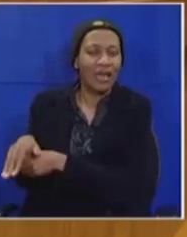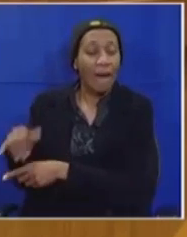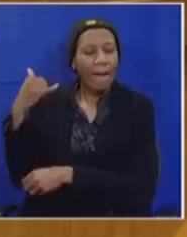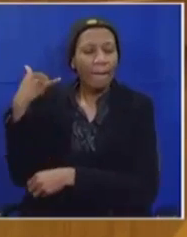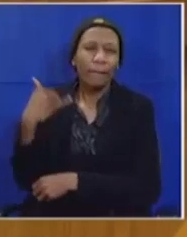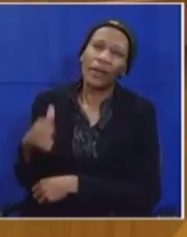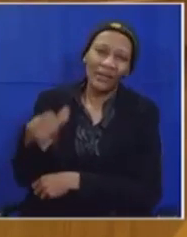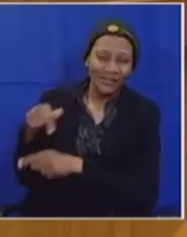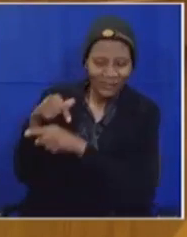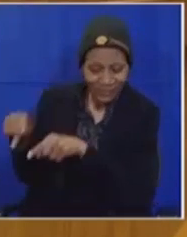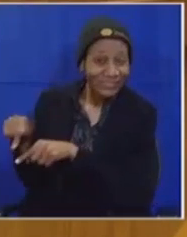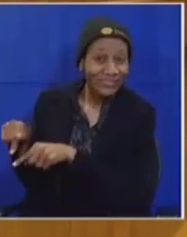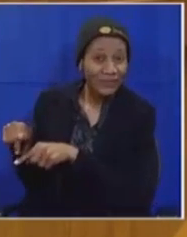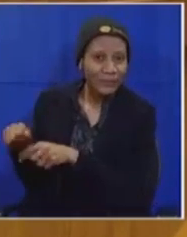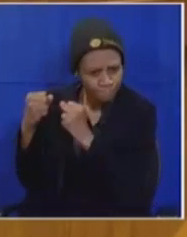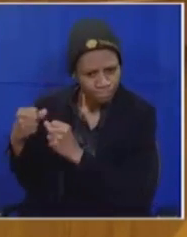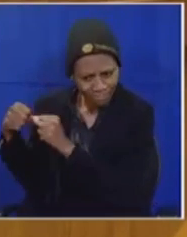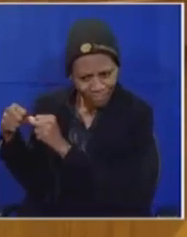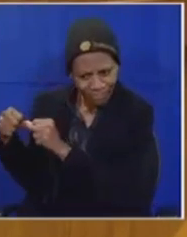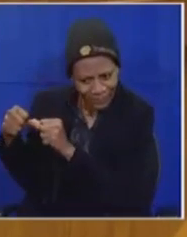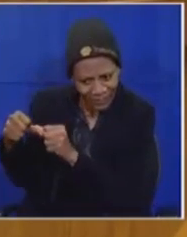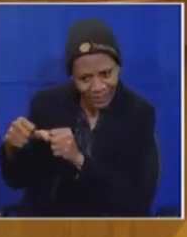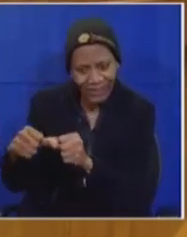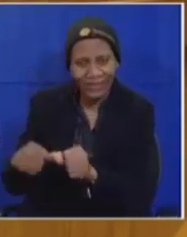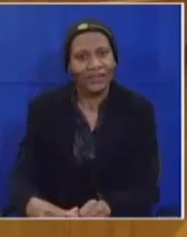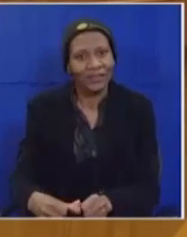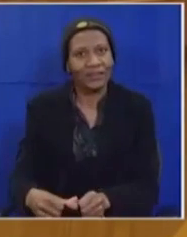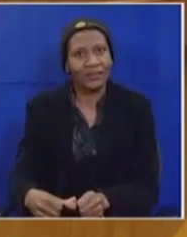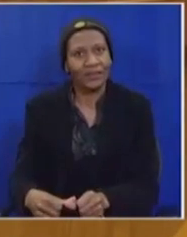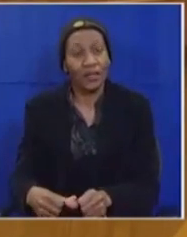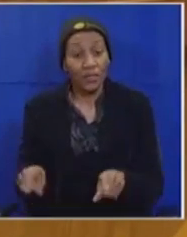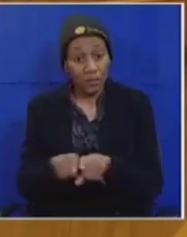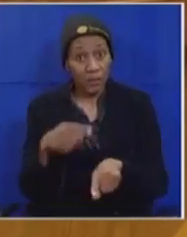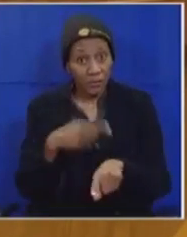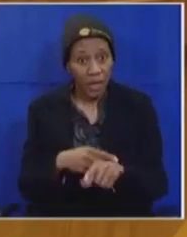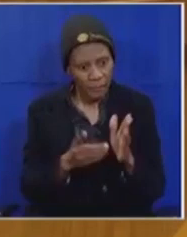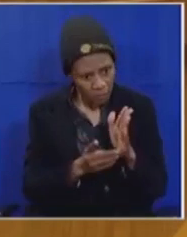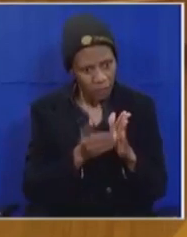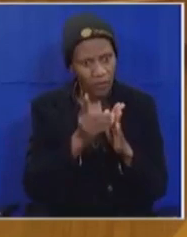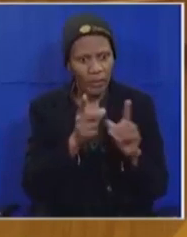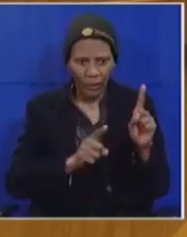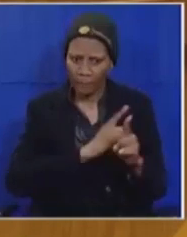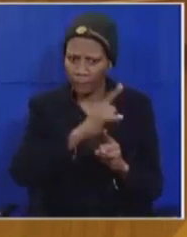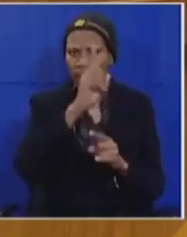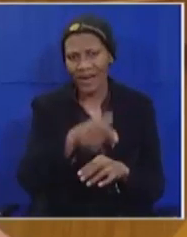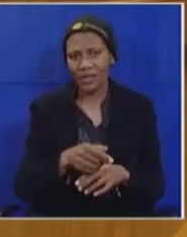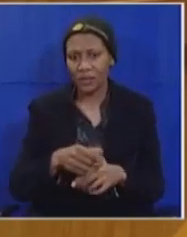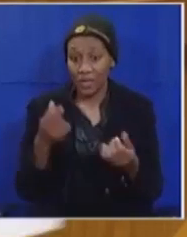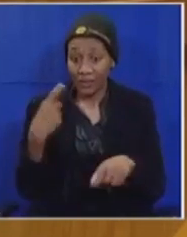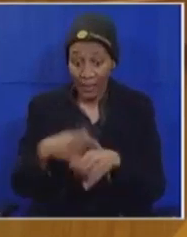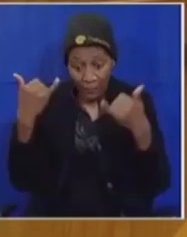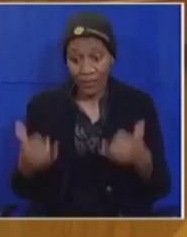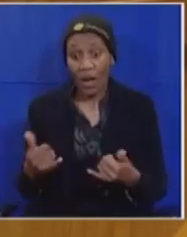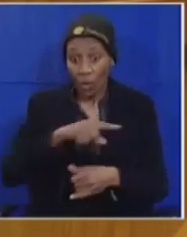to fester. We must at the same time have development. Now, this is where we can all work together, and that